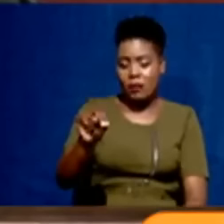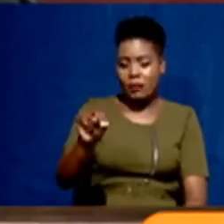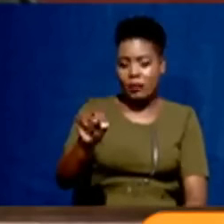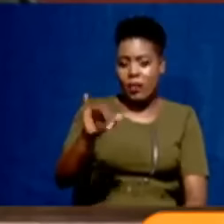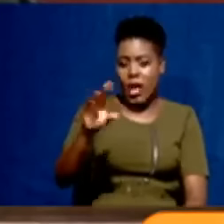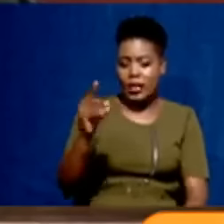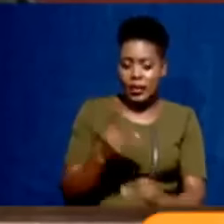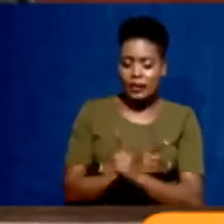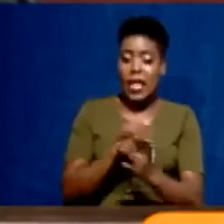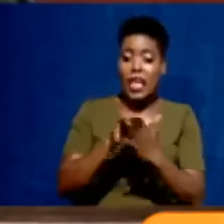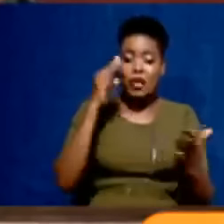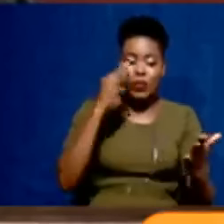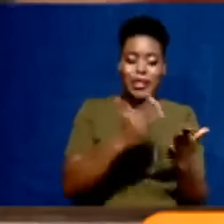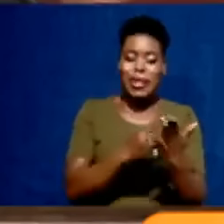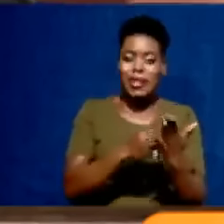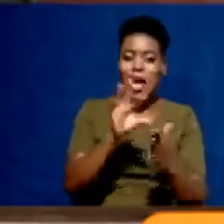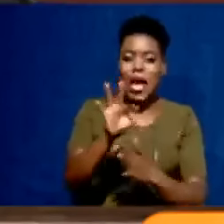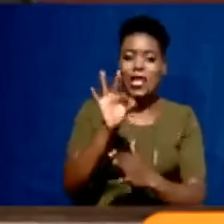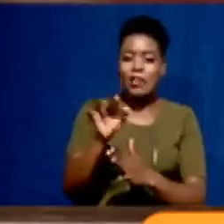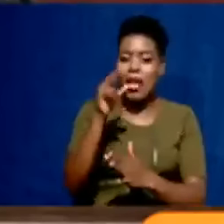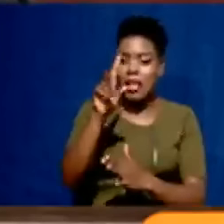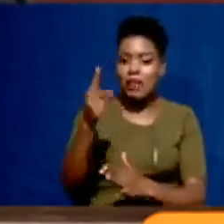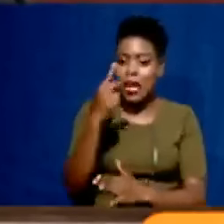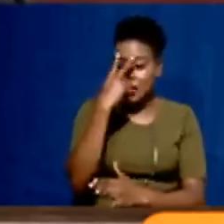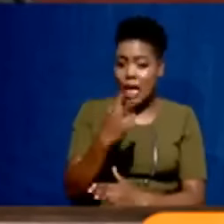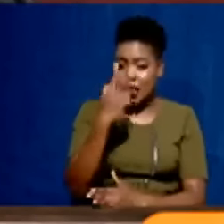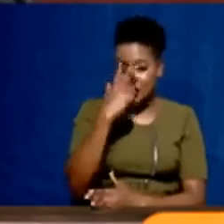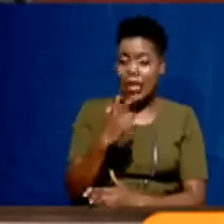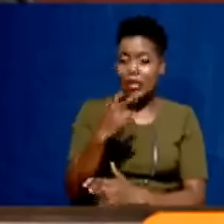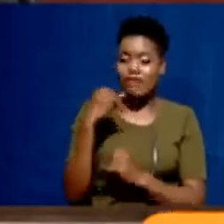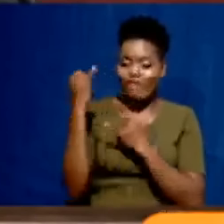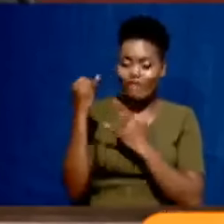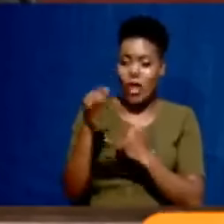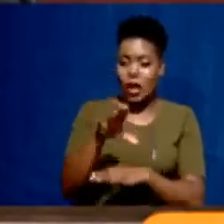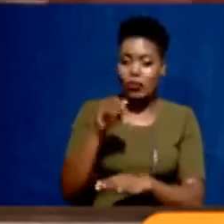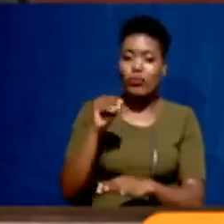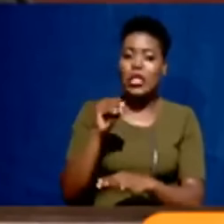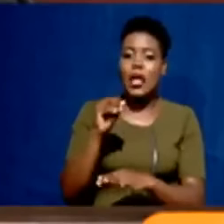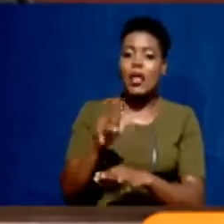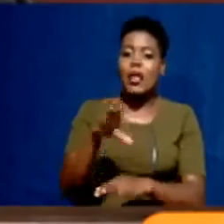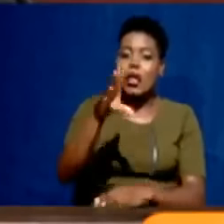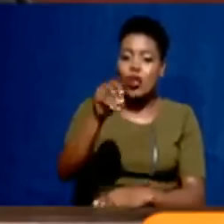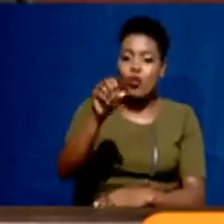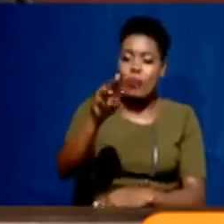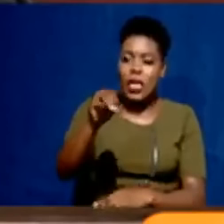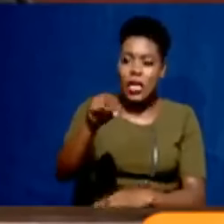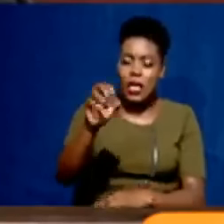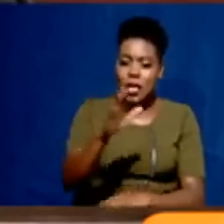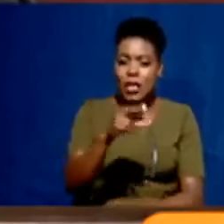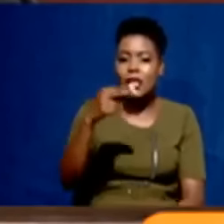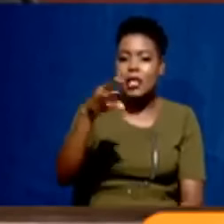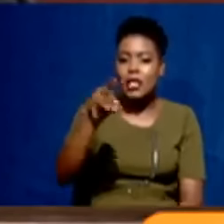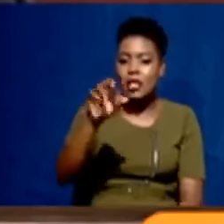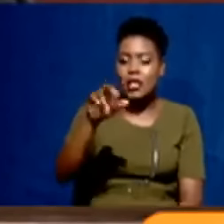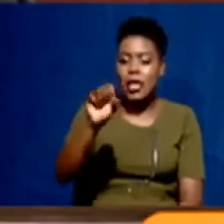This witness identifies the first accused person on the parade as the Dominic Bisera Haron. I come